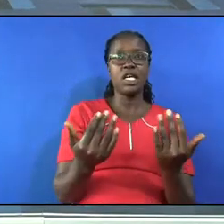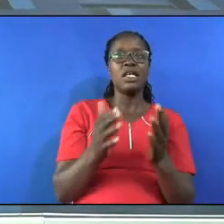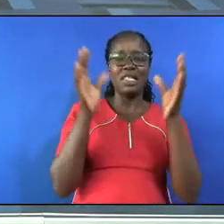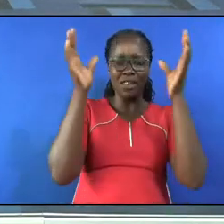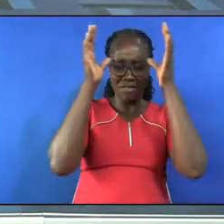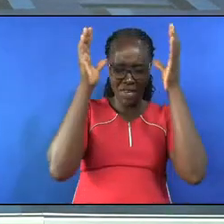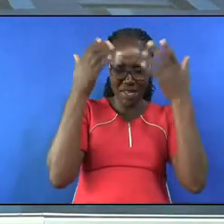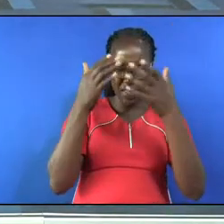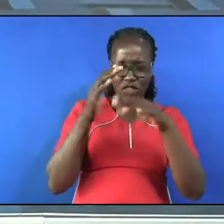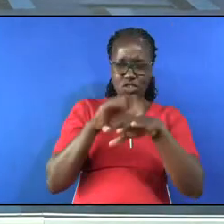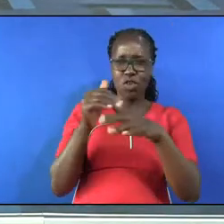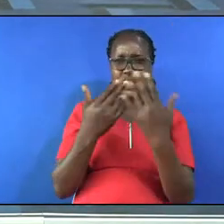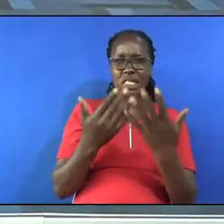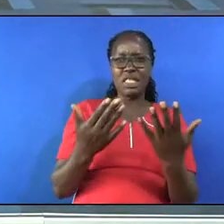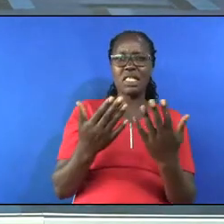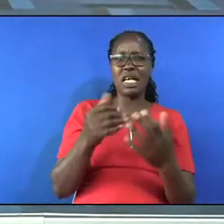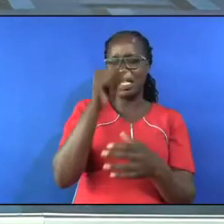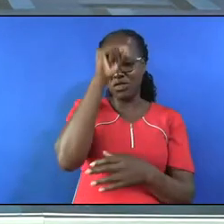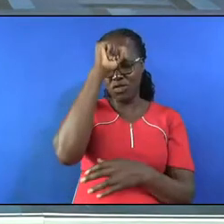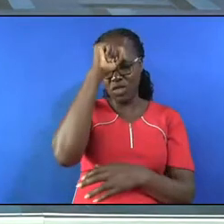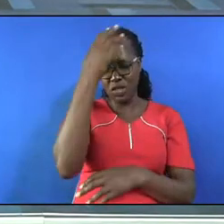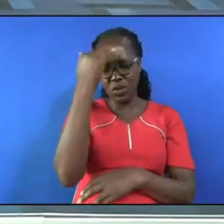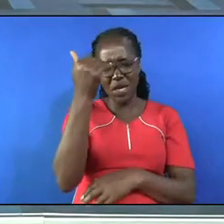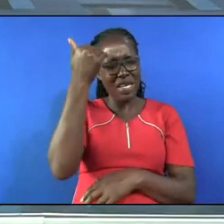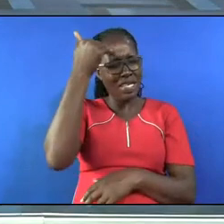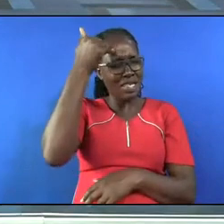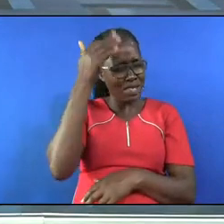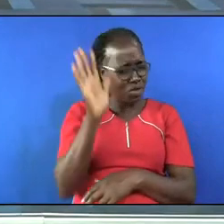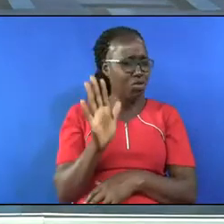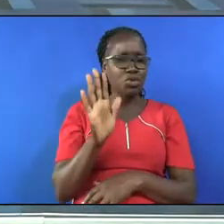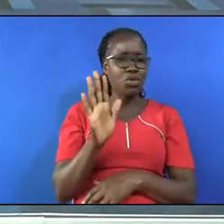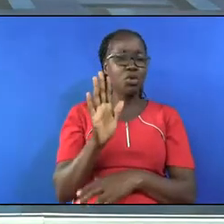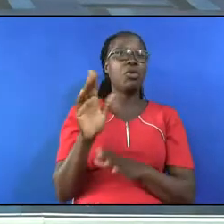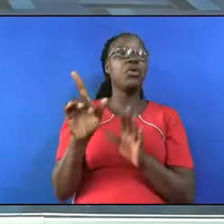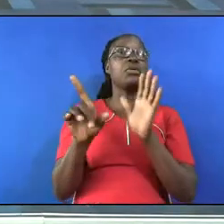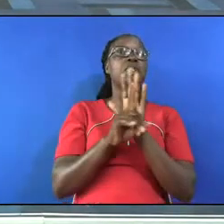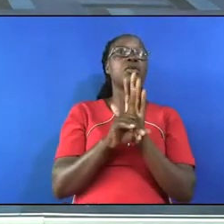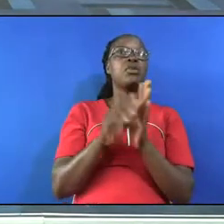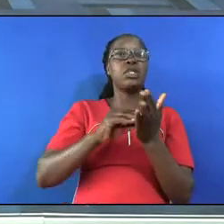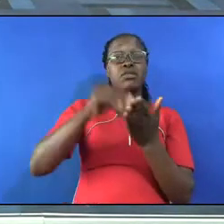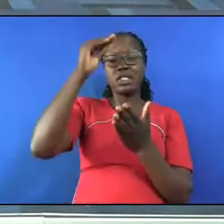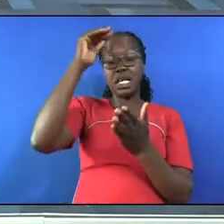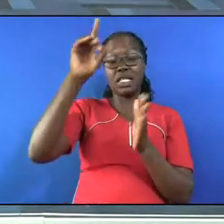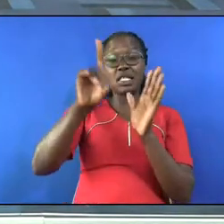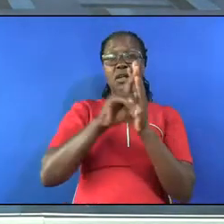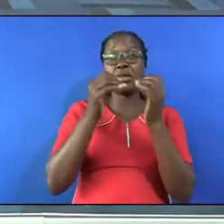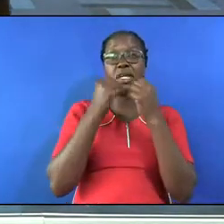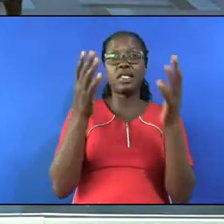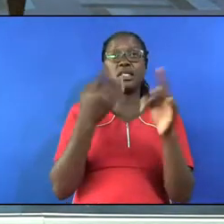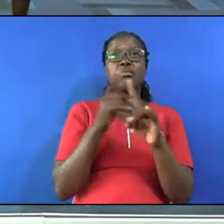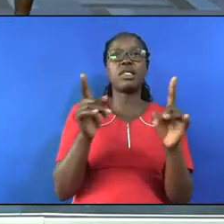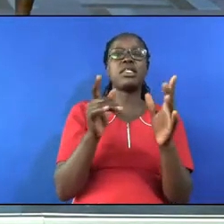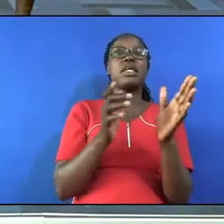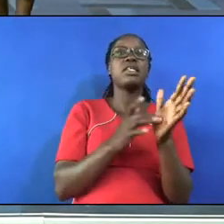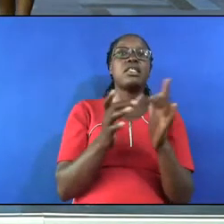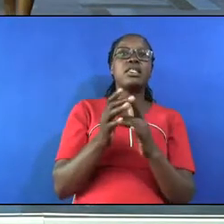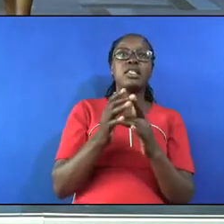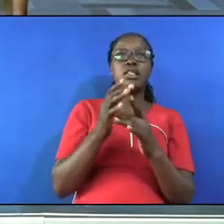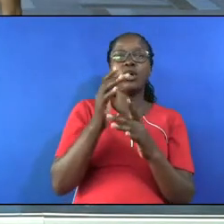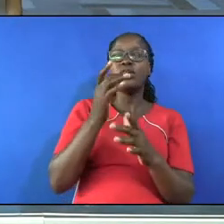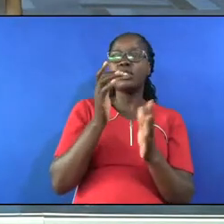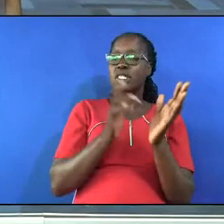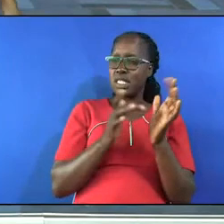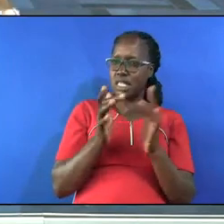termed their children as foolish because they knew nothing about the law. They had not studied about the law, yet they knew that Jesus was the son of